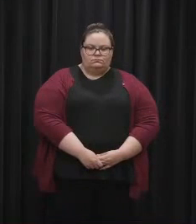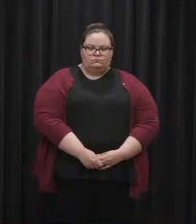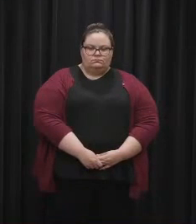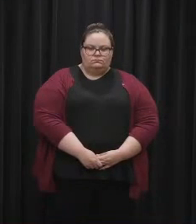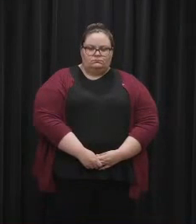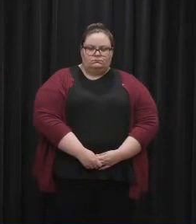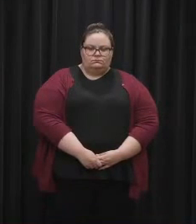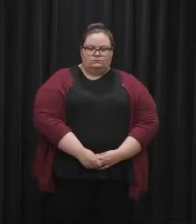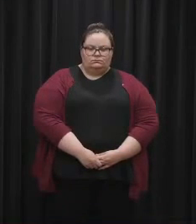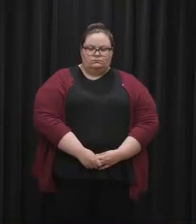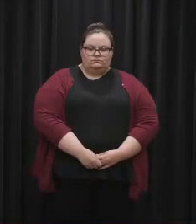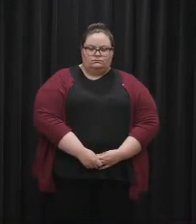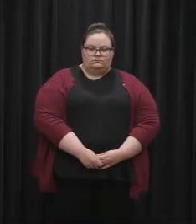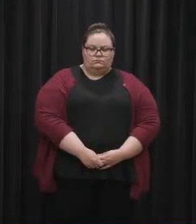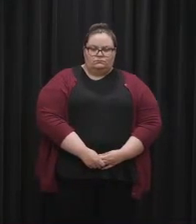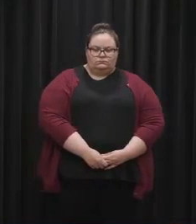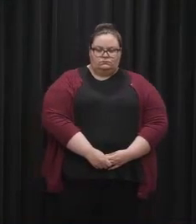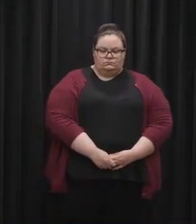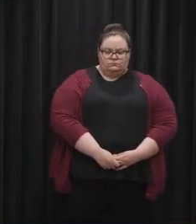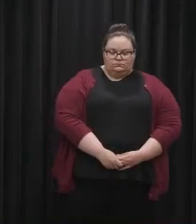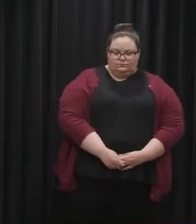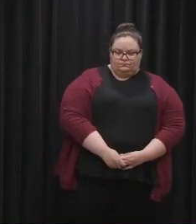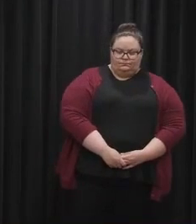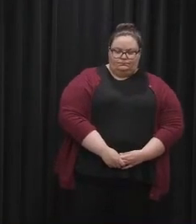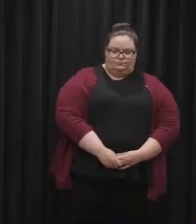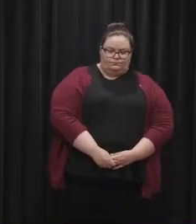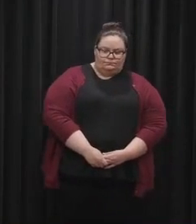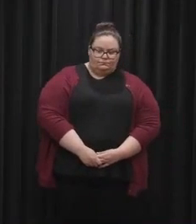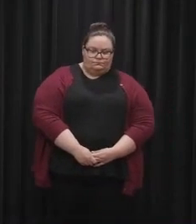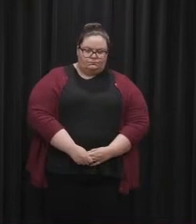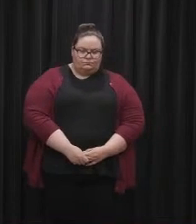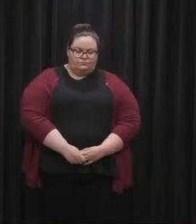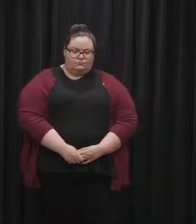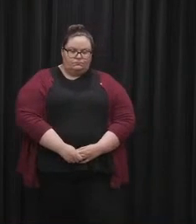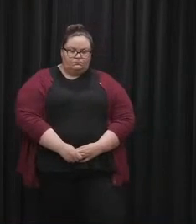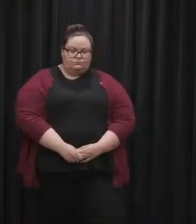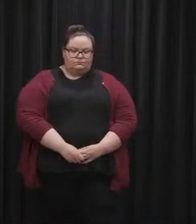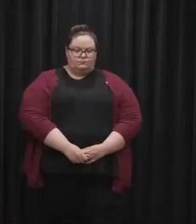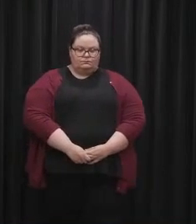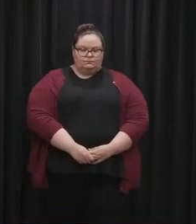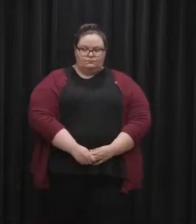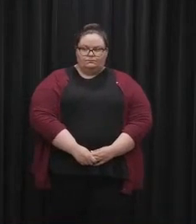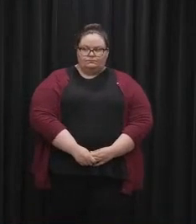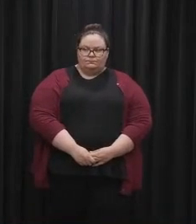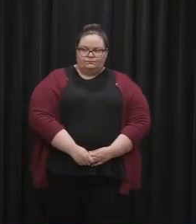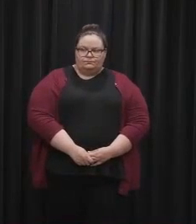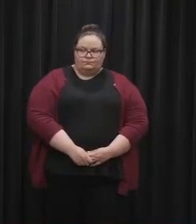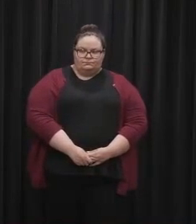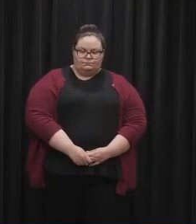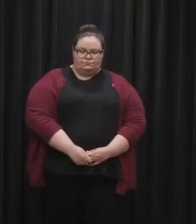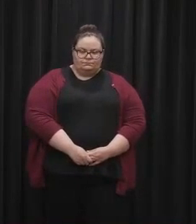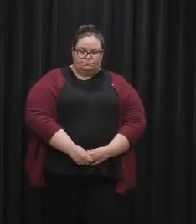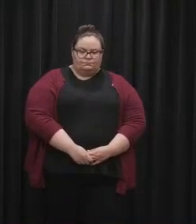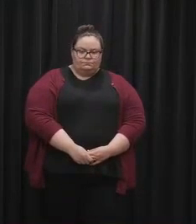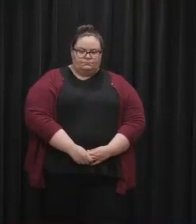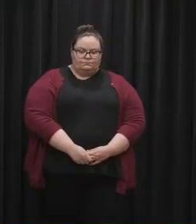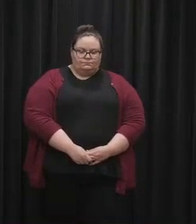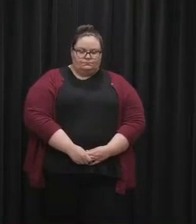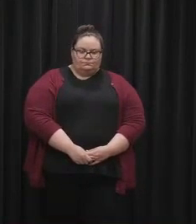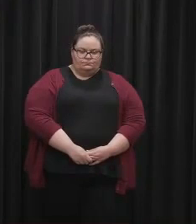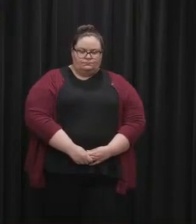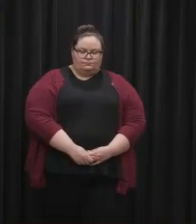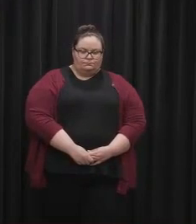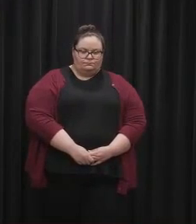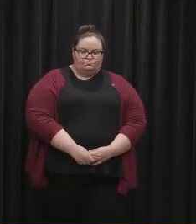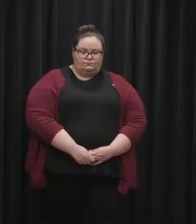will be amplified. These policies have changed since last week. You can find the details of these policies on